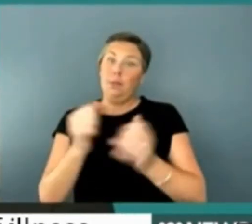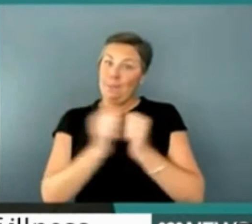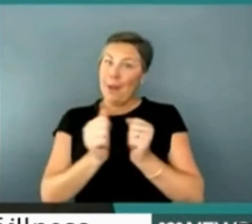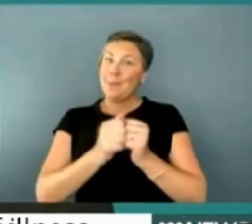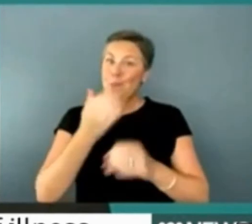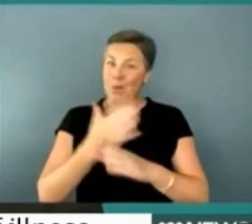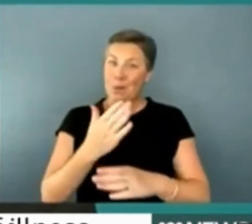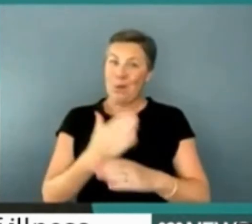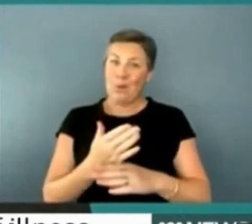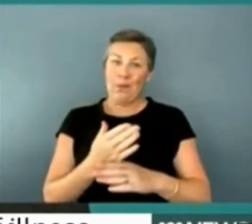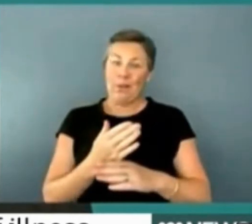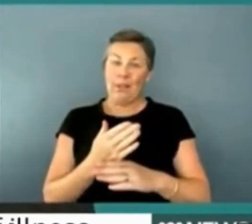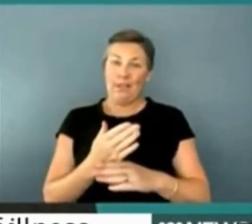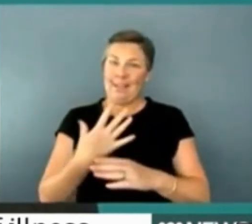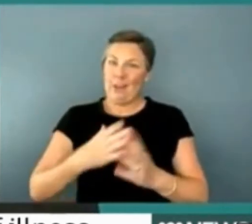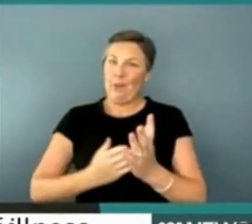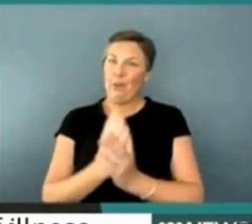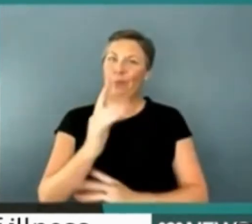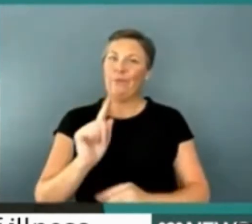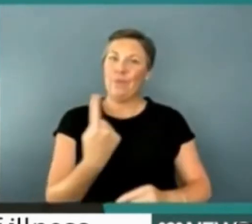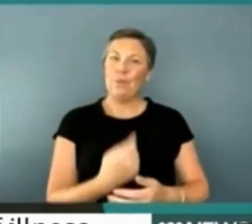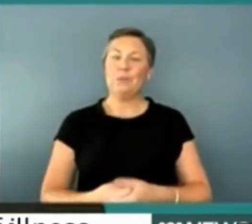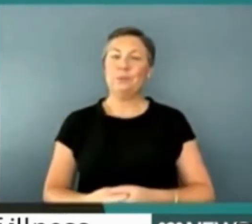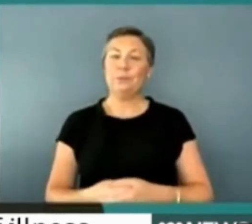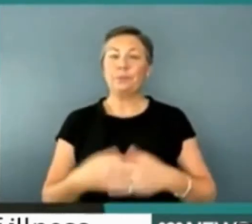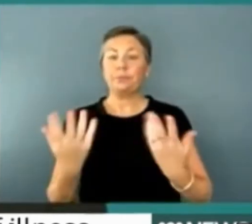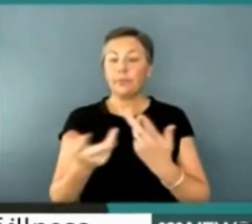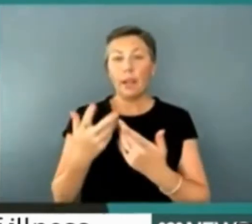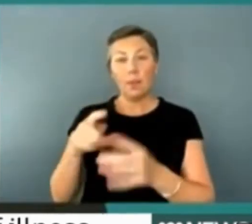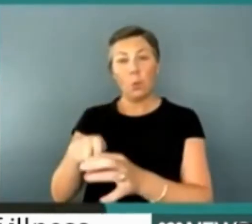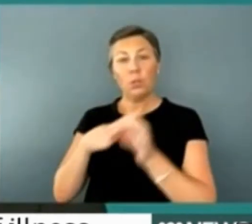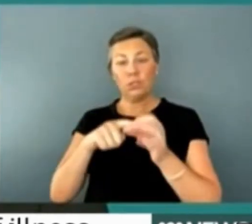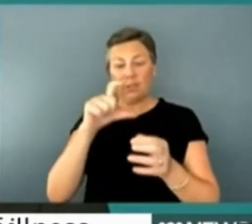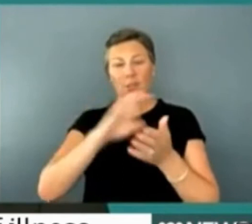of the usual approval. I'll go to Chloe.